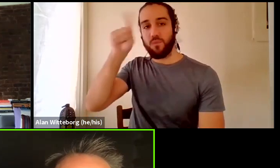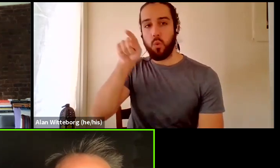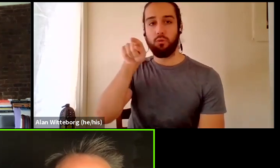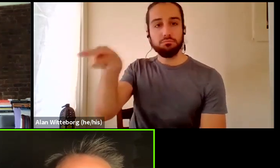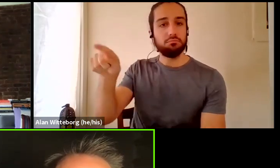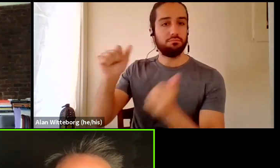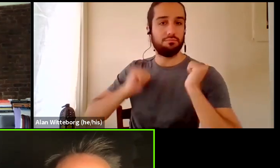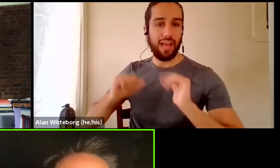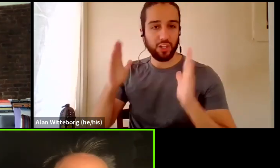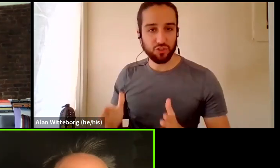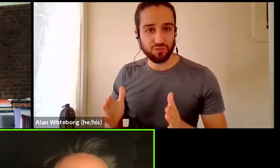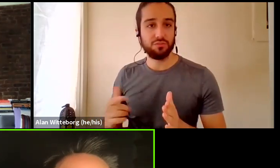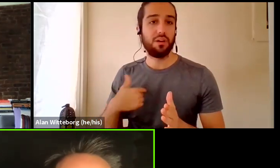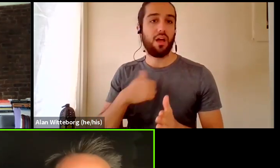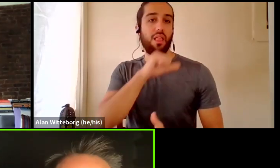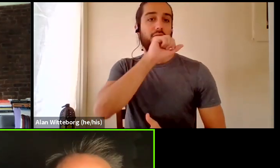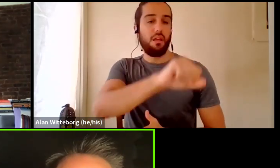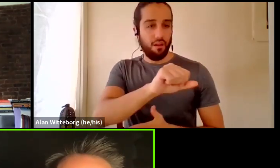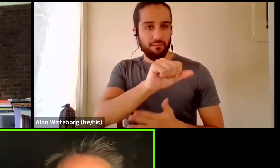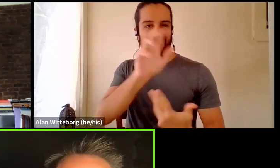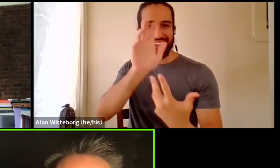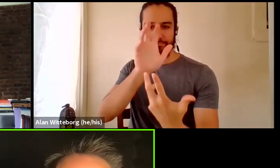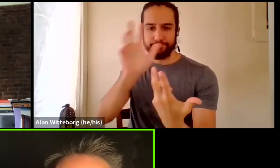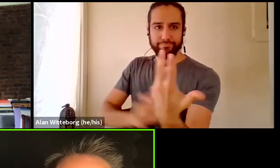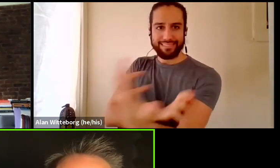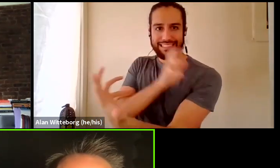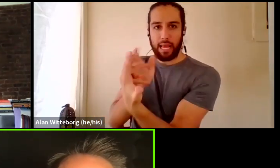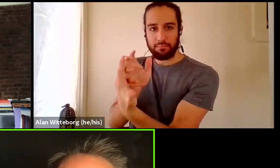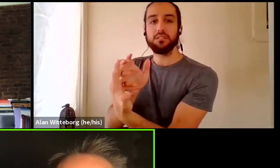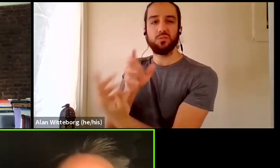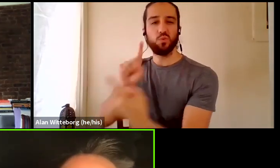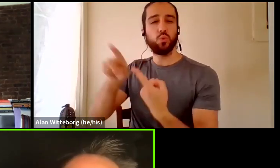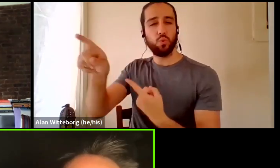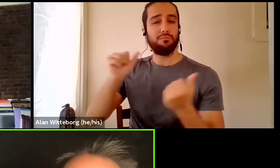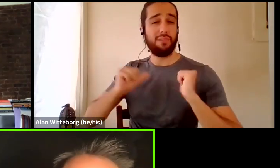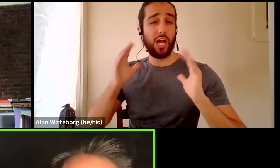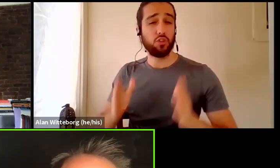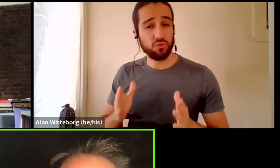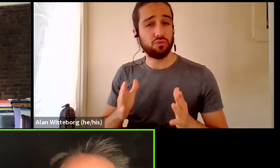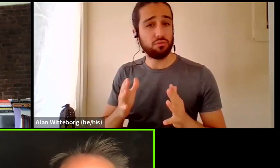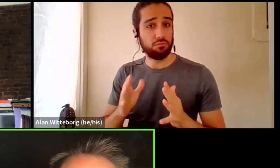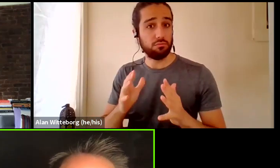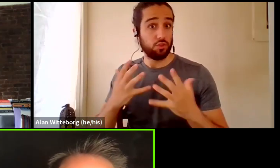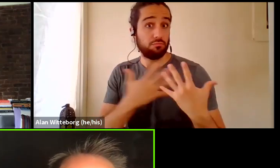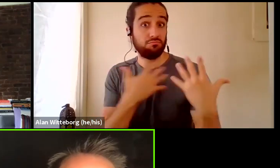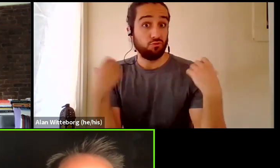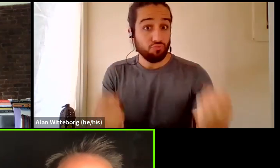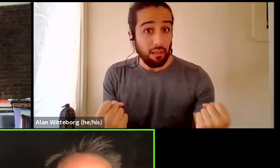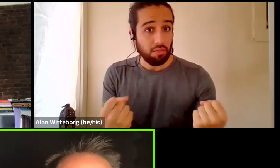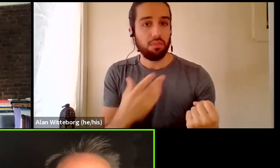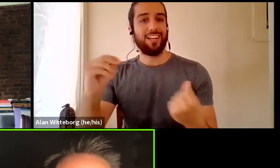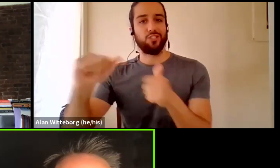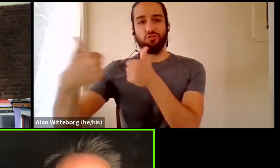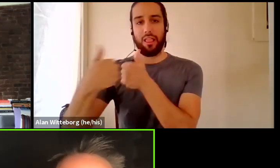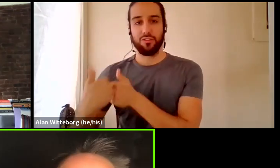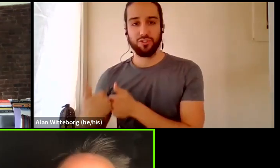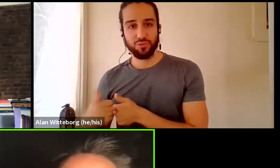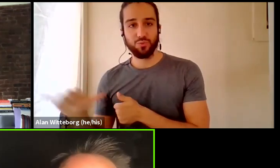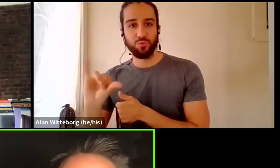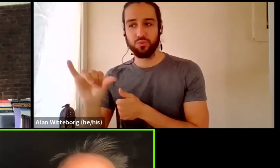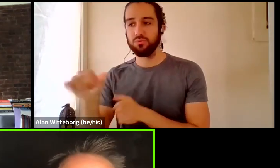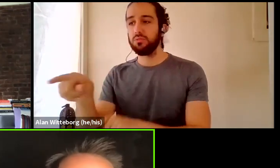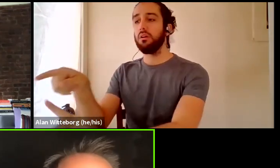adapting my text to the actor's strength, right? And also the actor's challenges. Sometimes you hear an actor talk and you think, I better